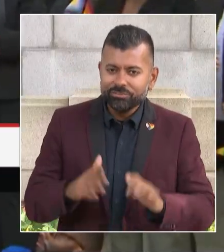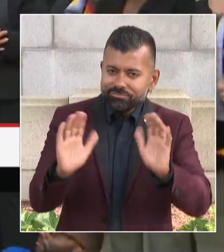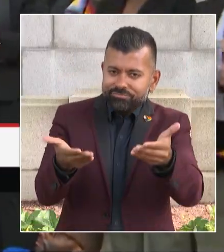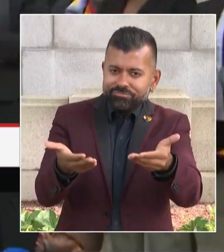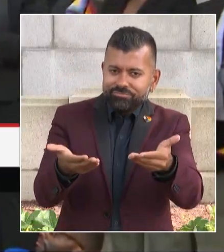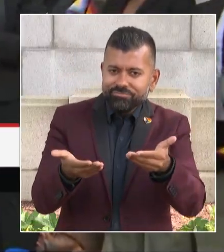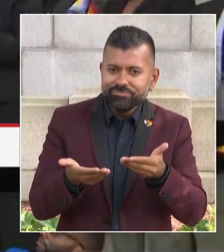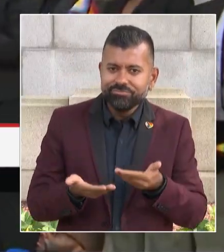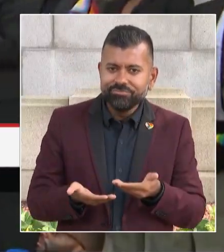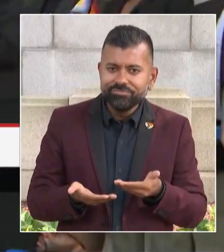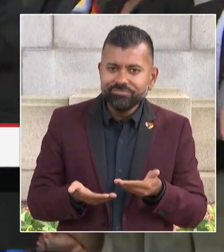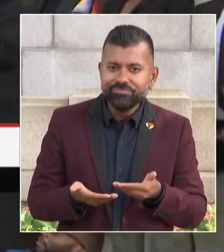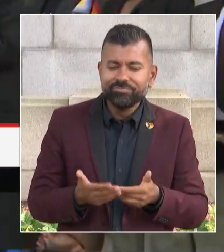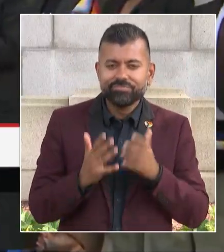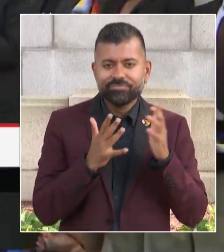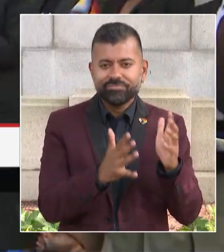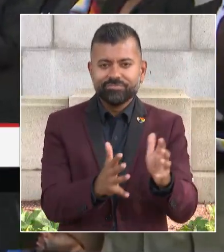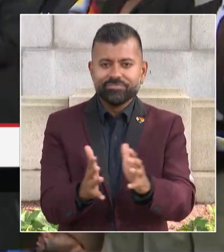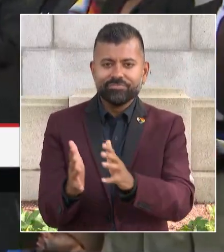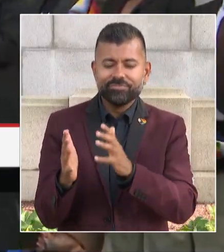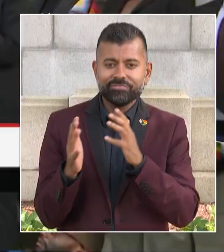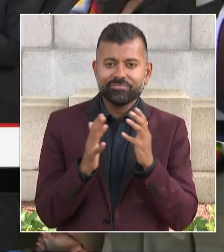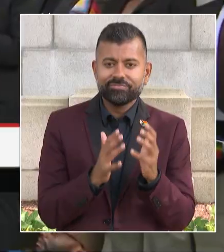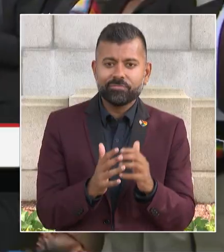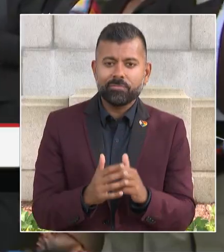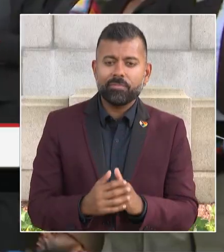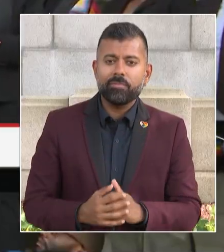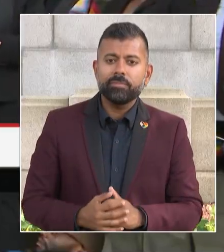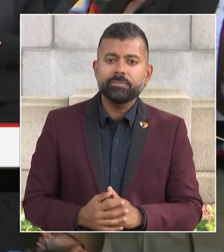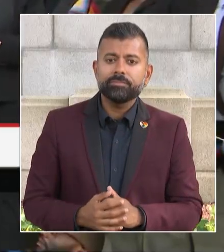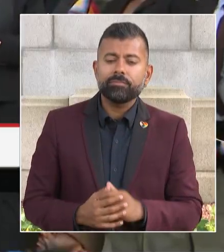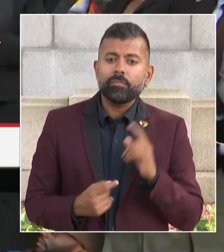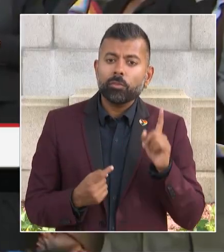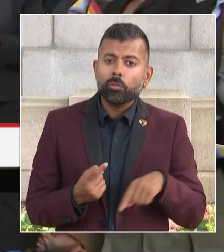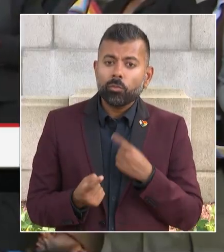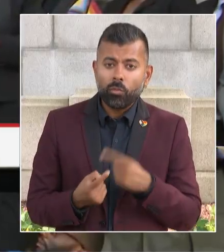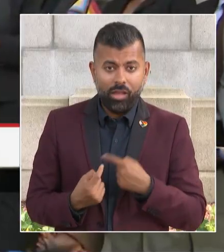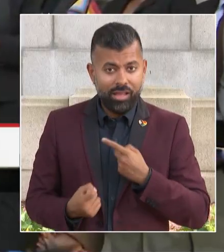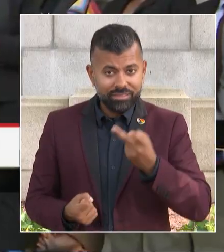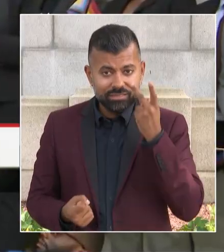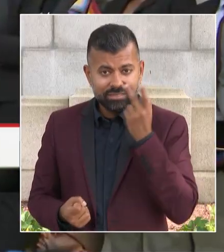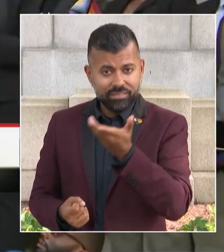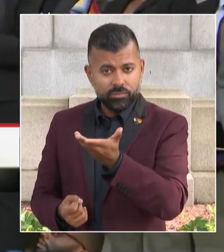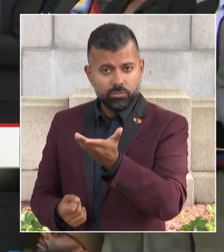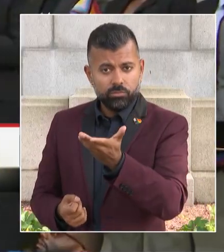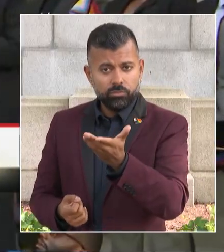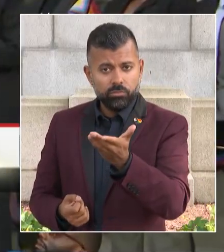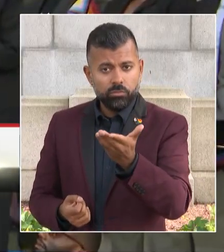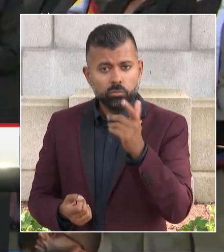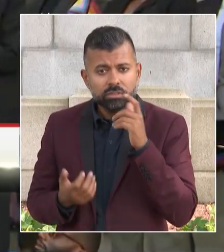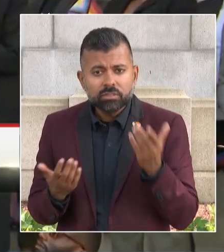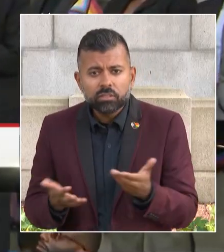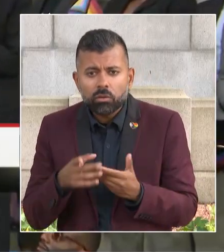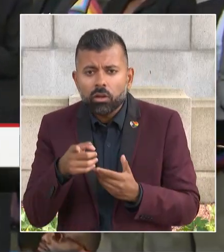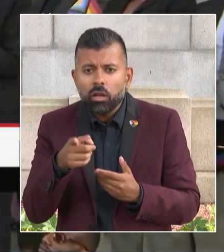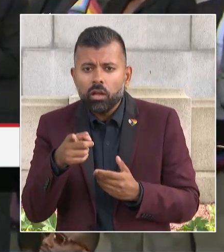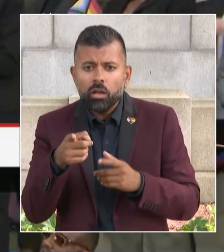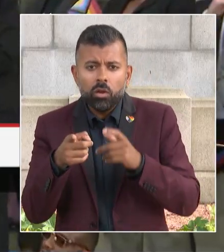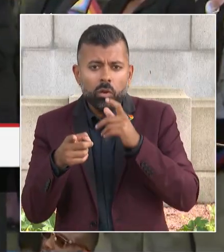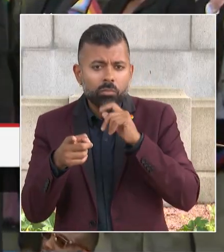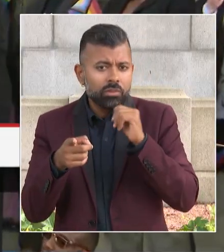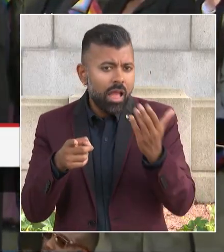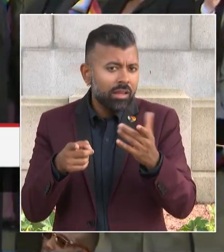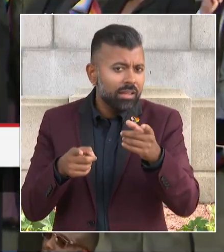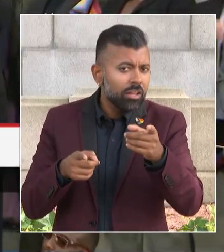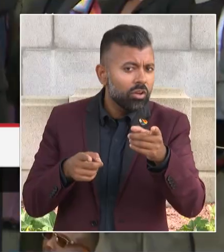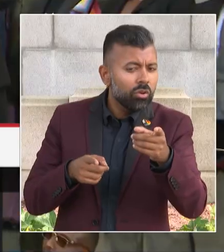When I look around this crowd, both at who is here and who's no longer here, I think of all the people who have worked